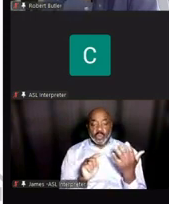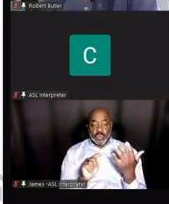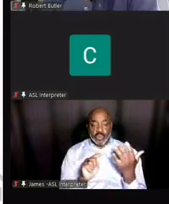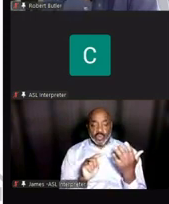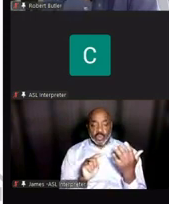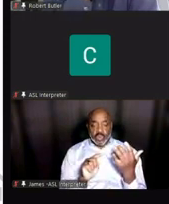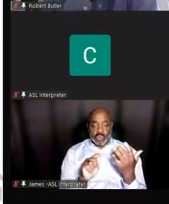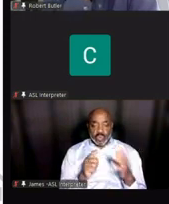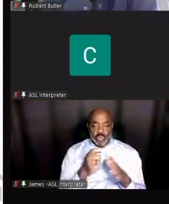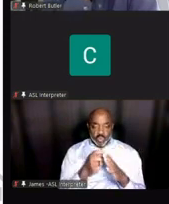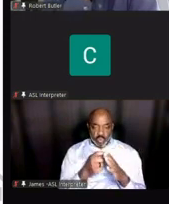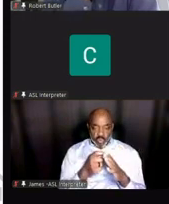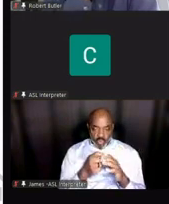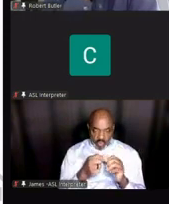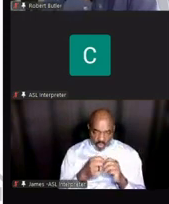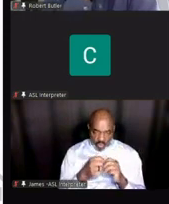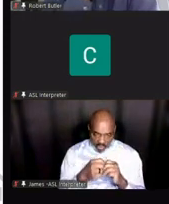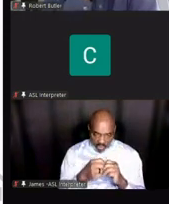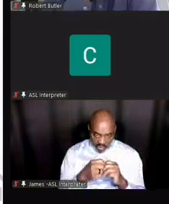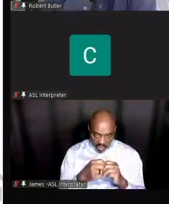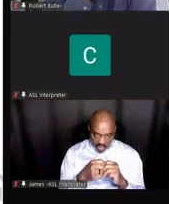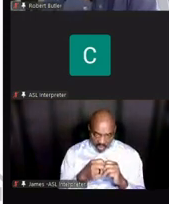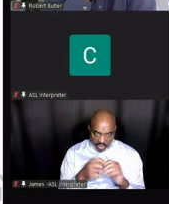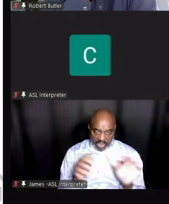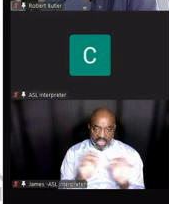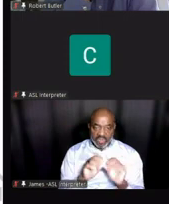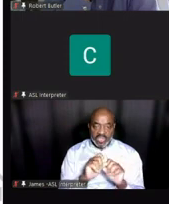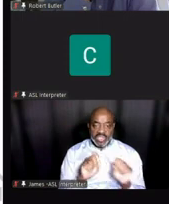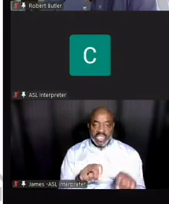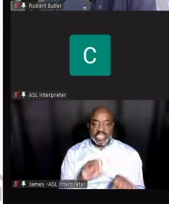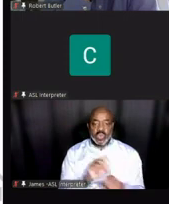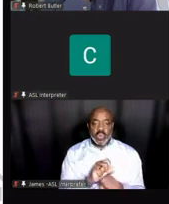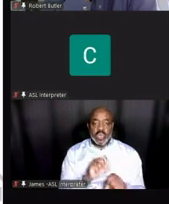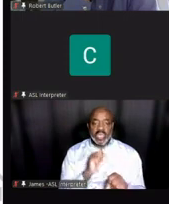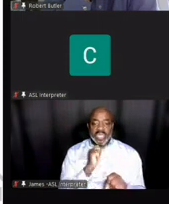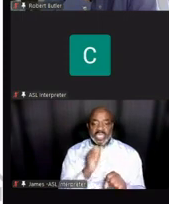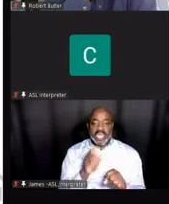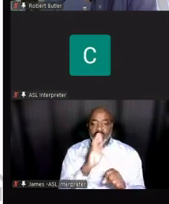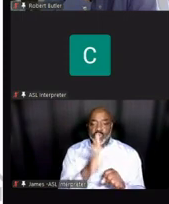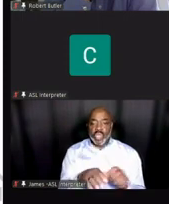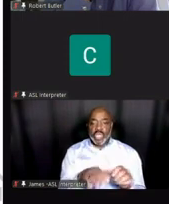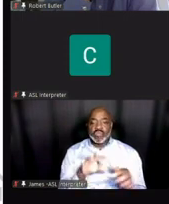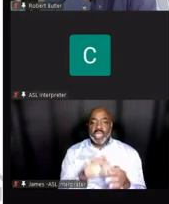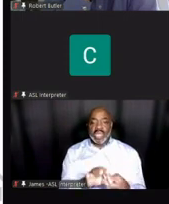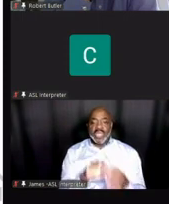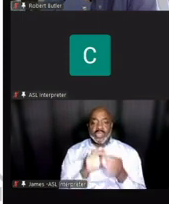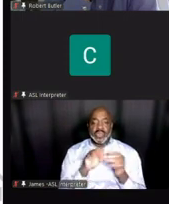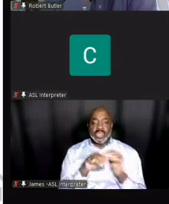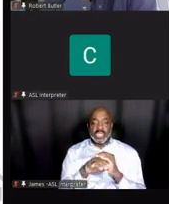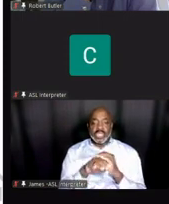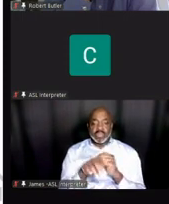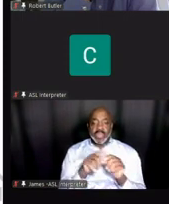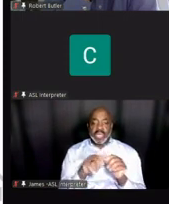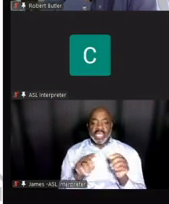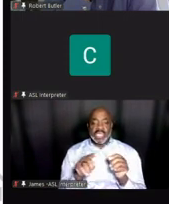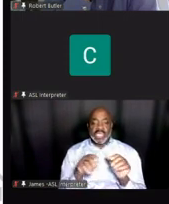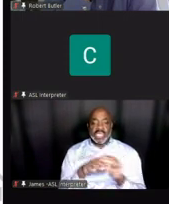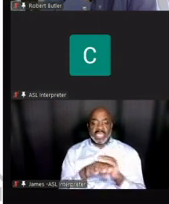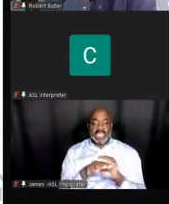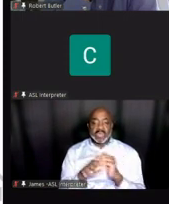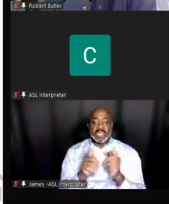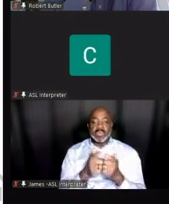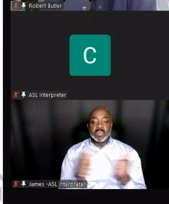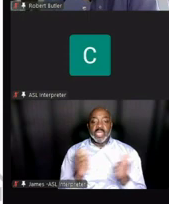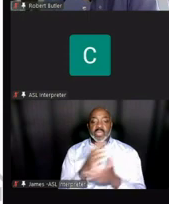include significant station work that is not directly related to accessibility, but accessibility is a big part of